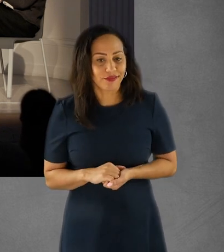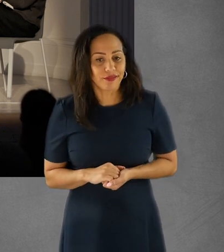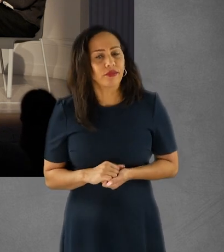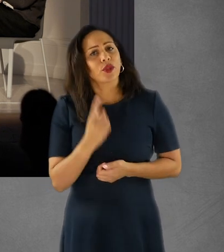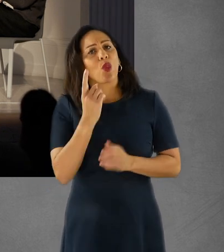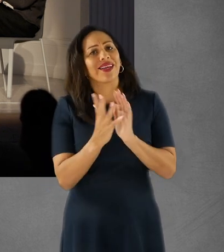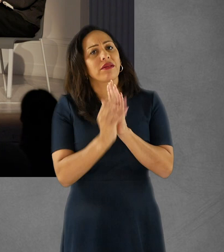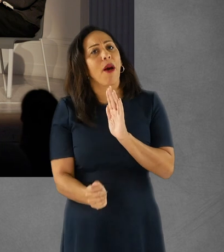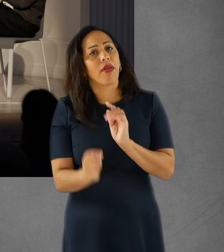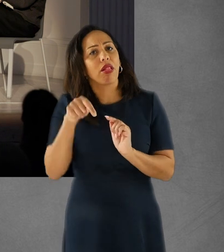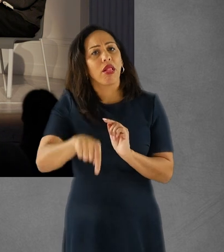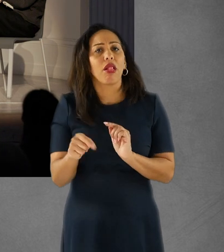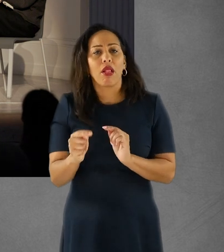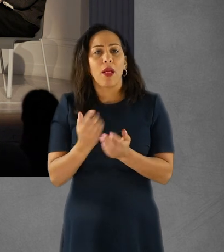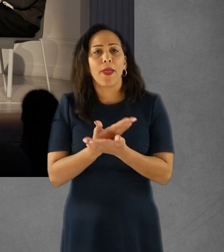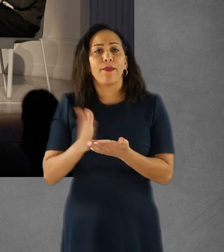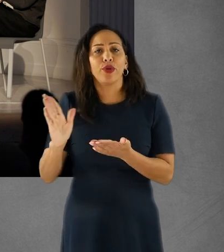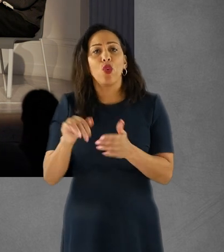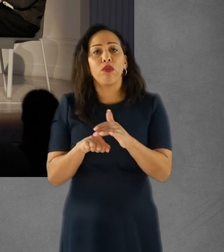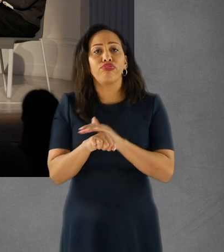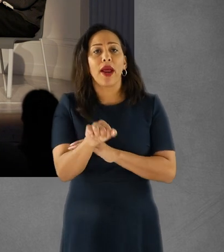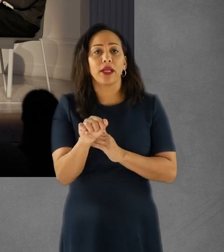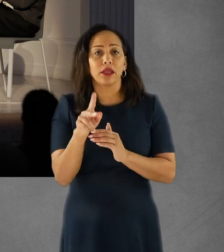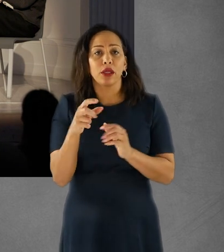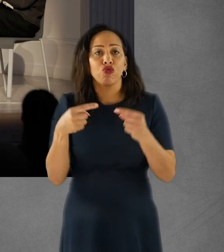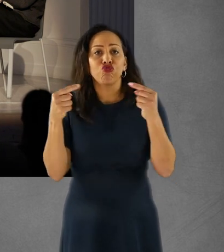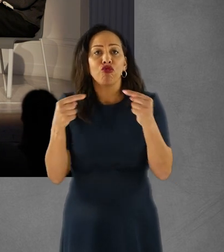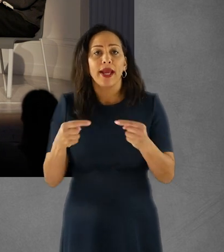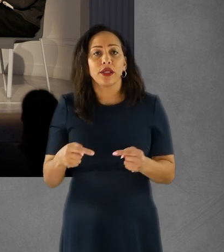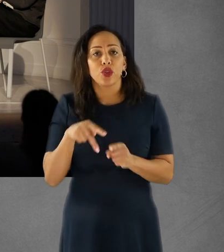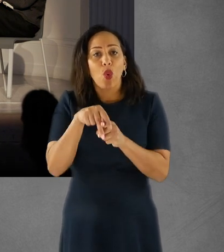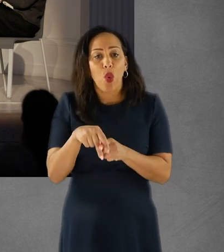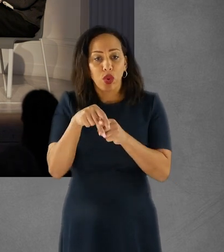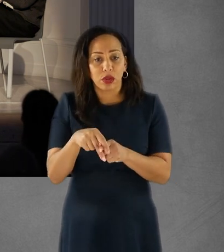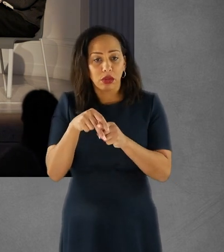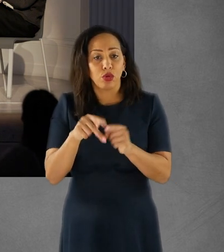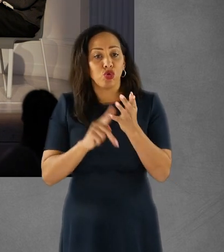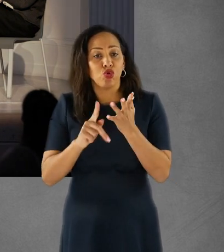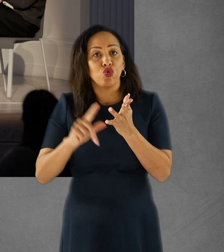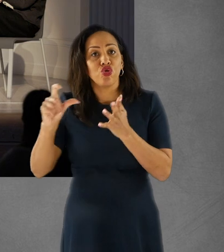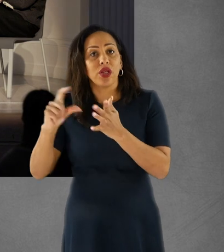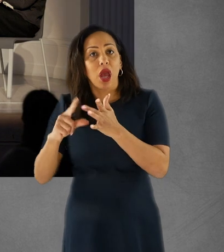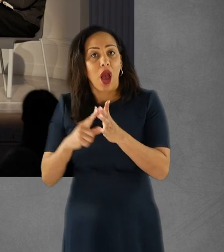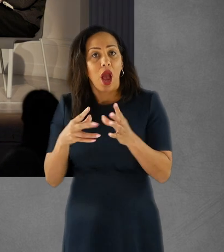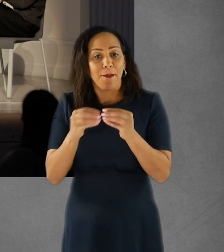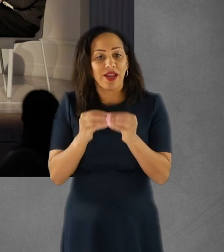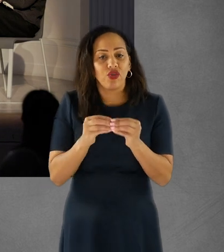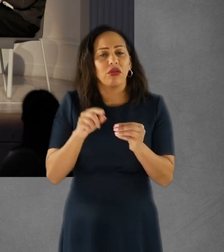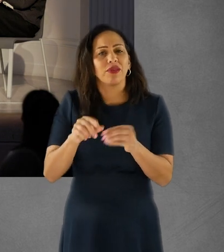just mentioned. So we, part of the film that it's called, it's a film installation, which is called The Odds Part